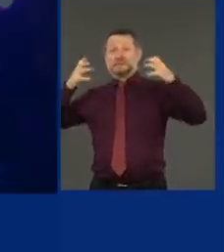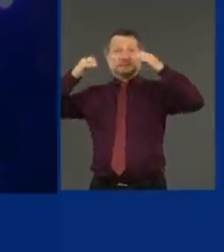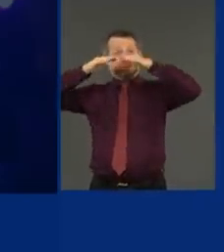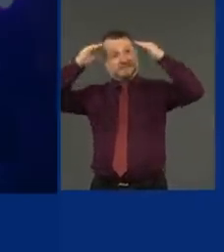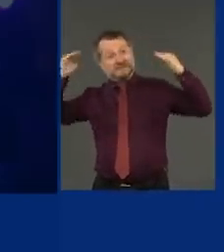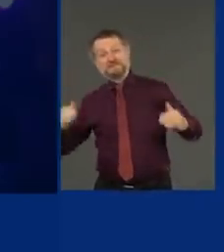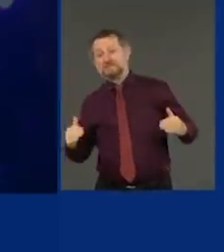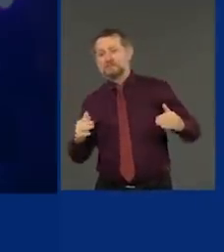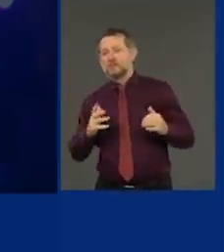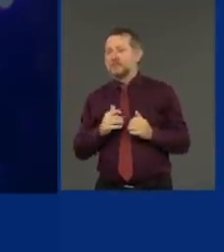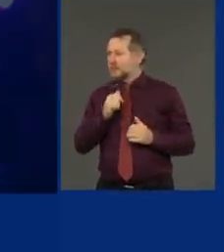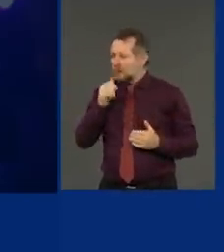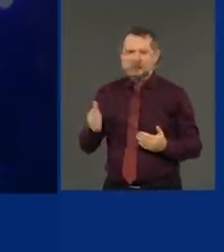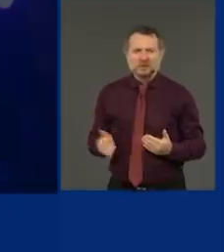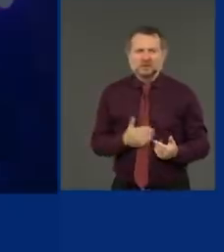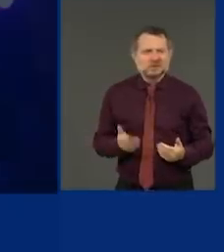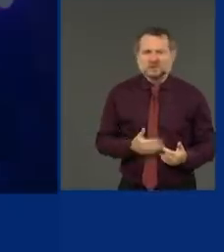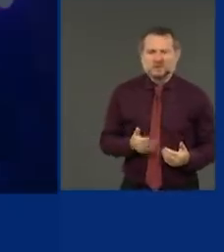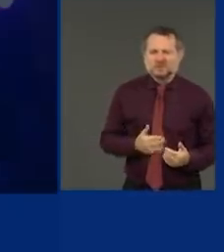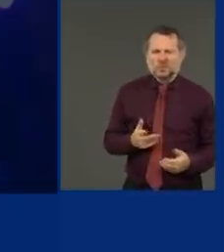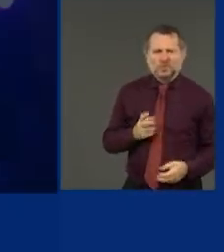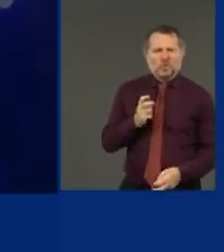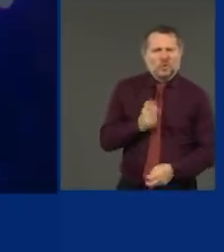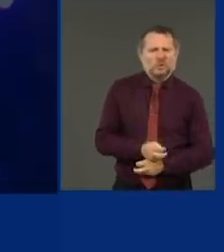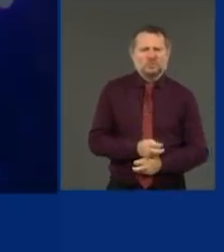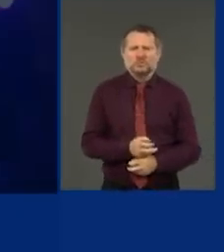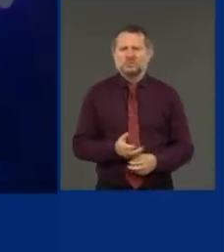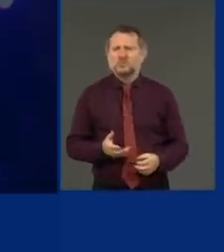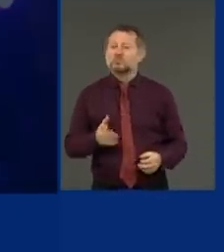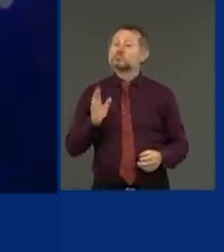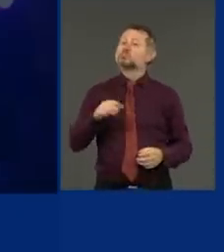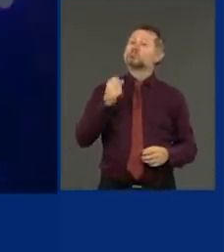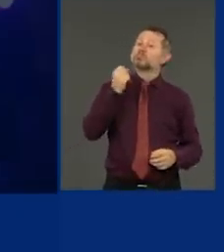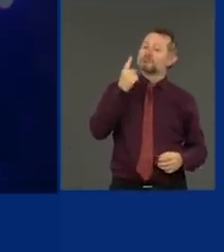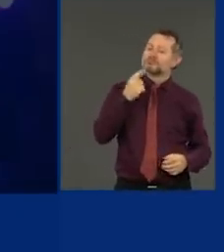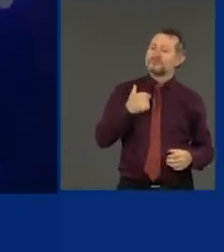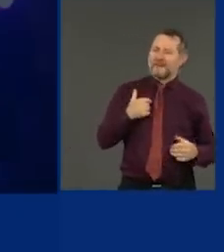But there's an opportunity in that.